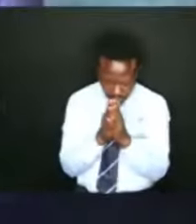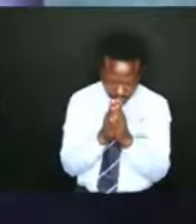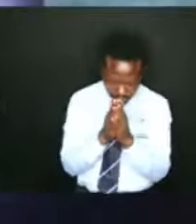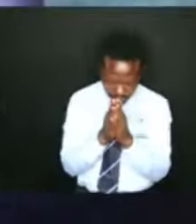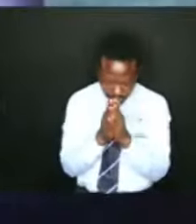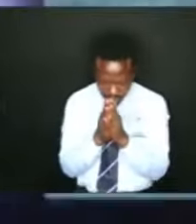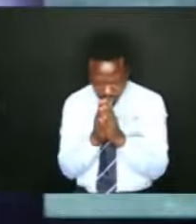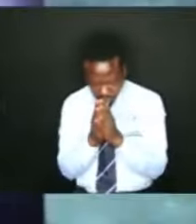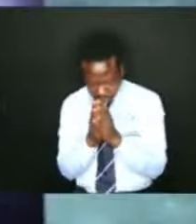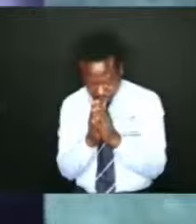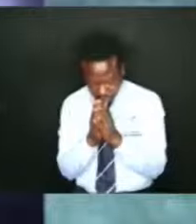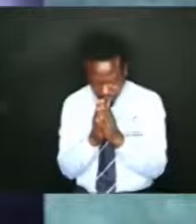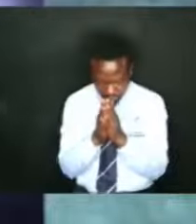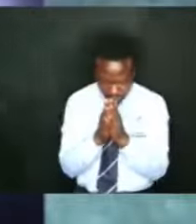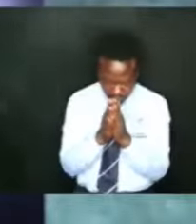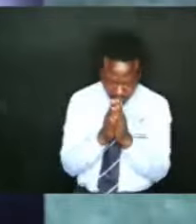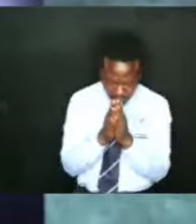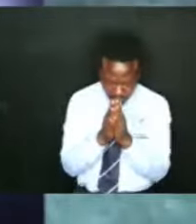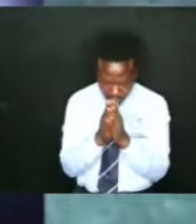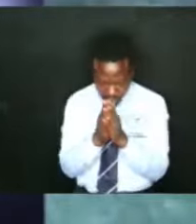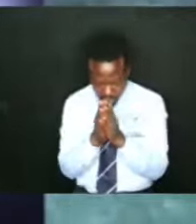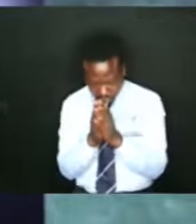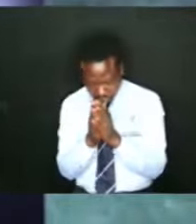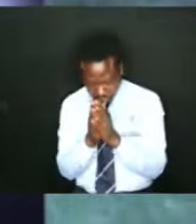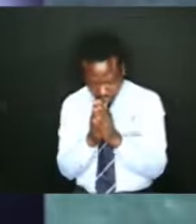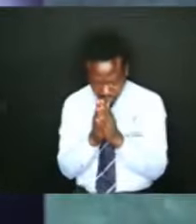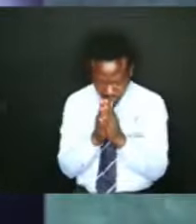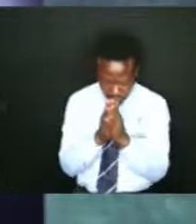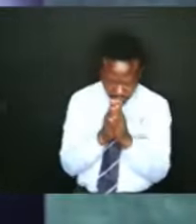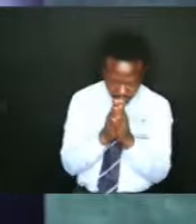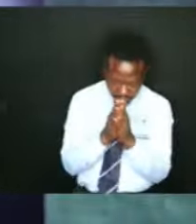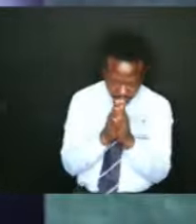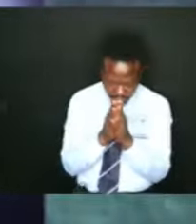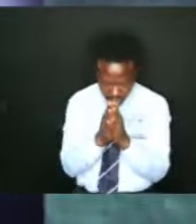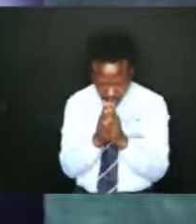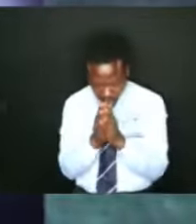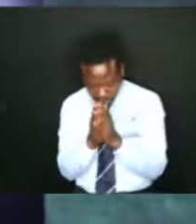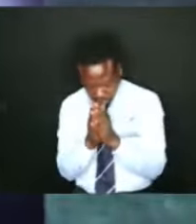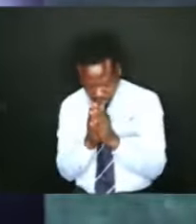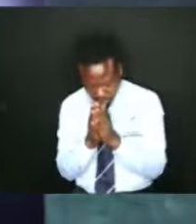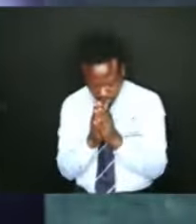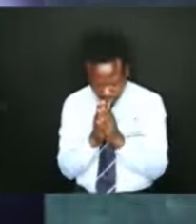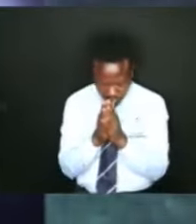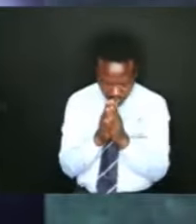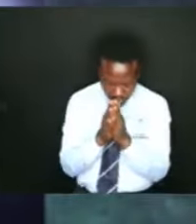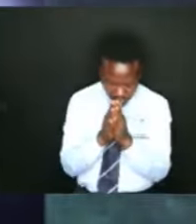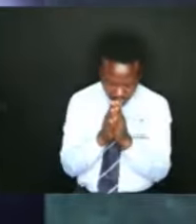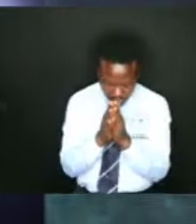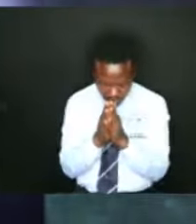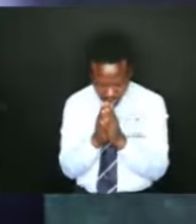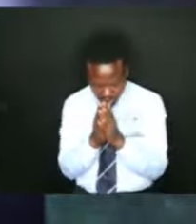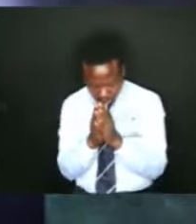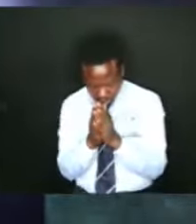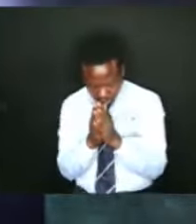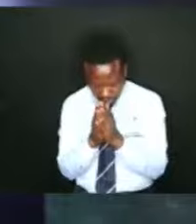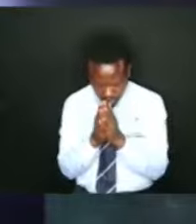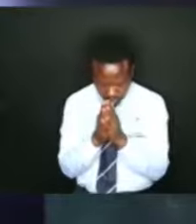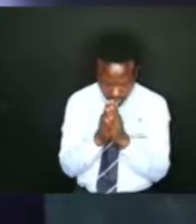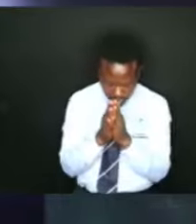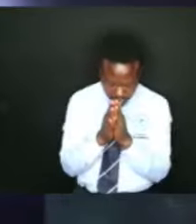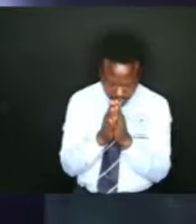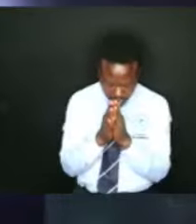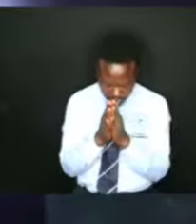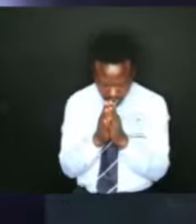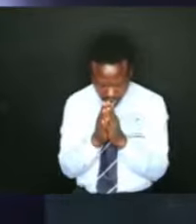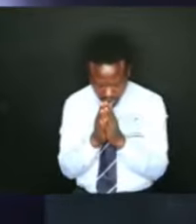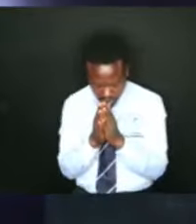satab, hafele manamakapaya, rabadanda seteleme kopaya. Thank you, Lord. Thank you, Lord. We give you praise. We